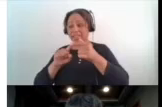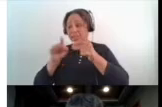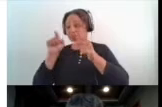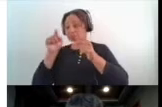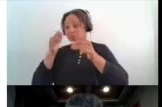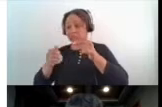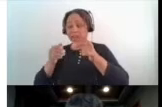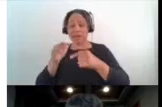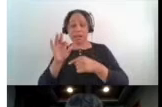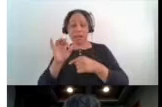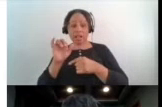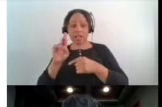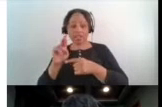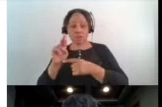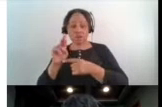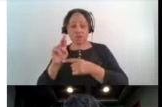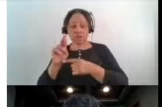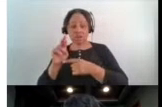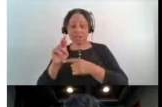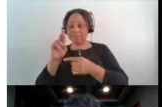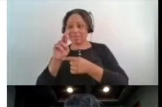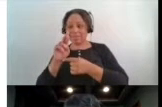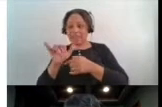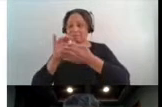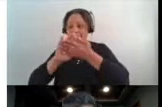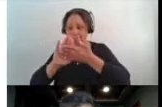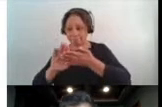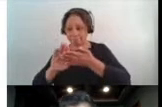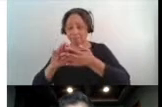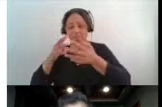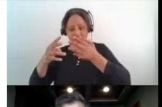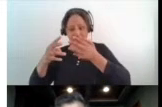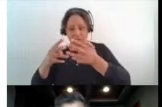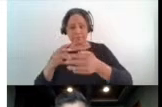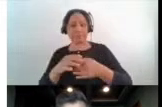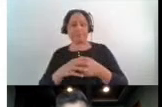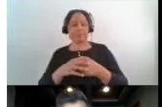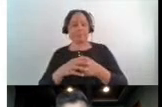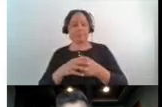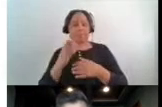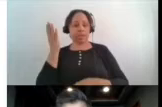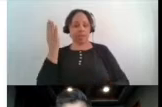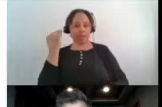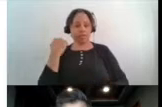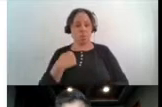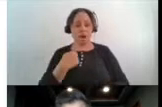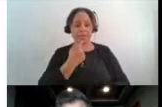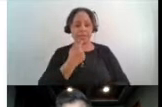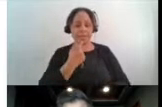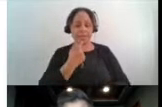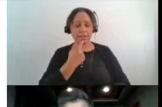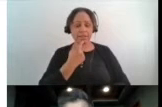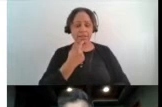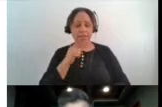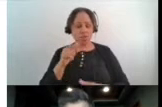that is the filtering unit of the kidney. And as I said, that you have a kidney that's